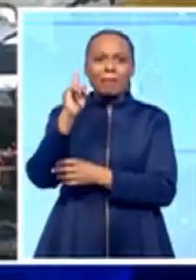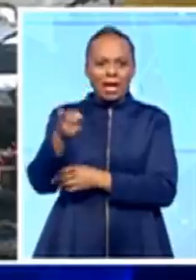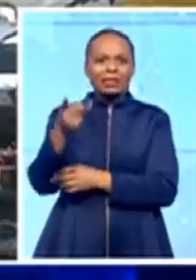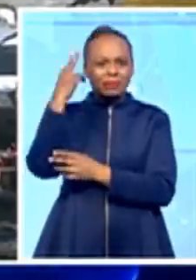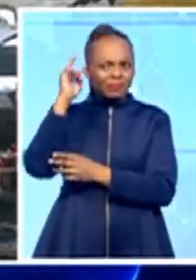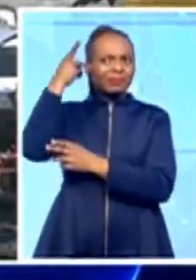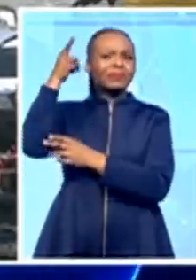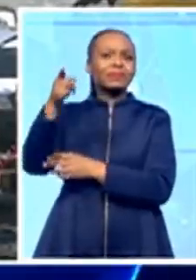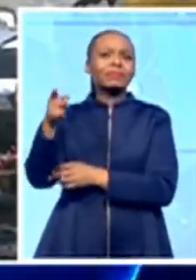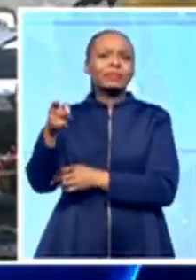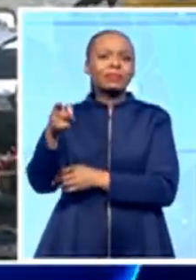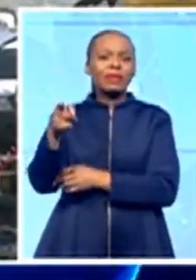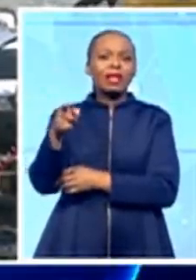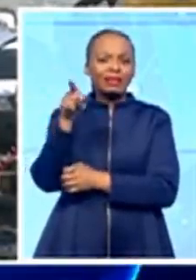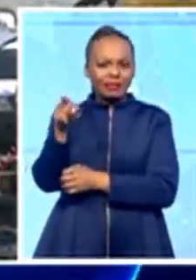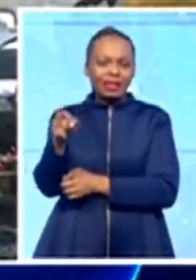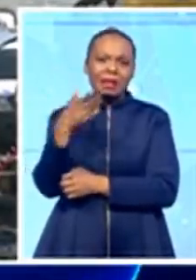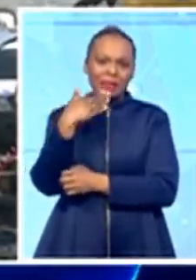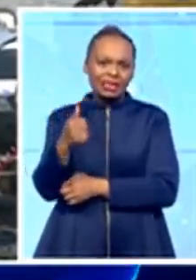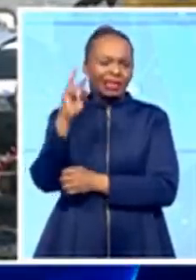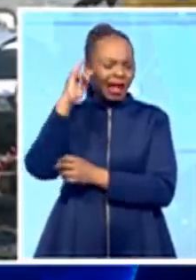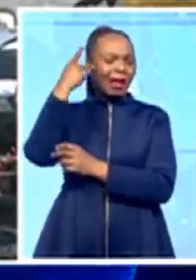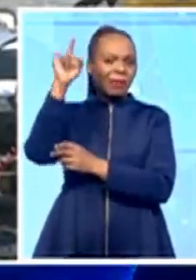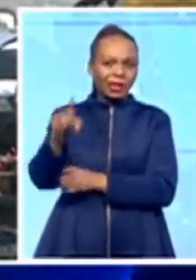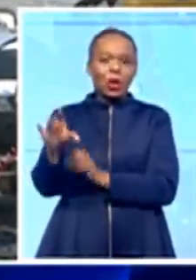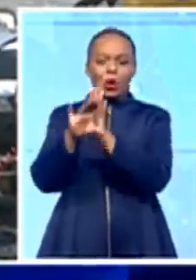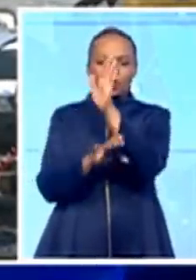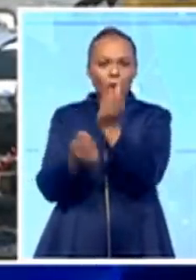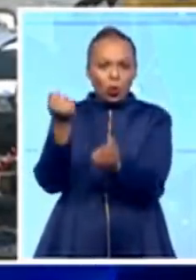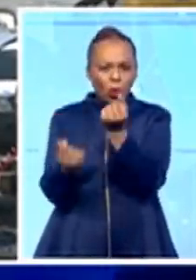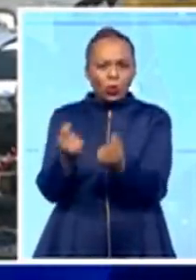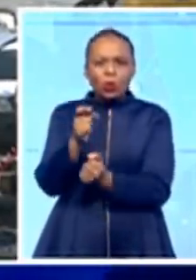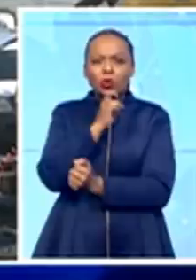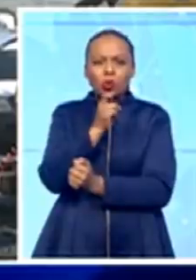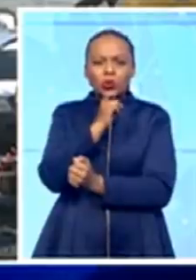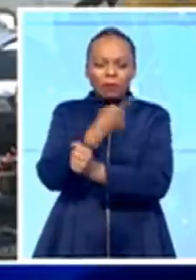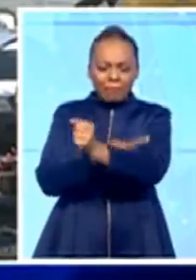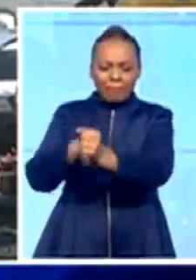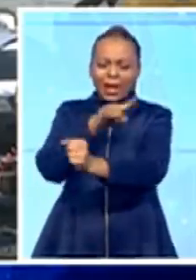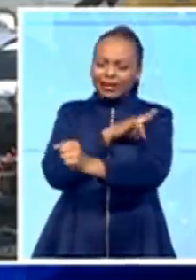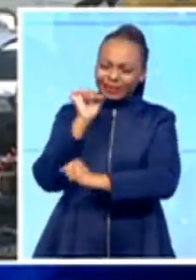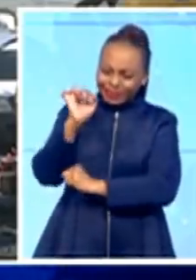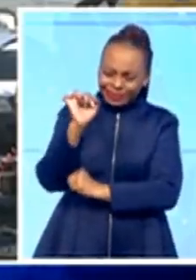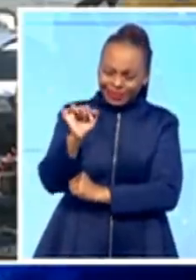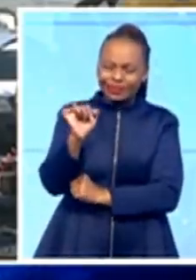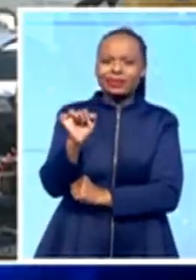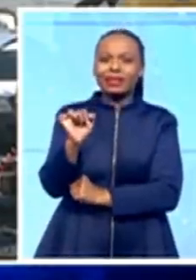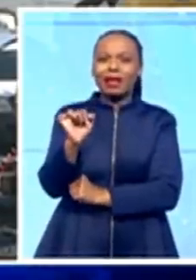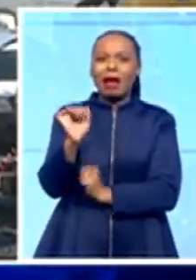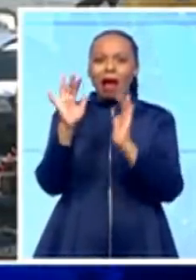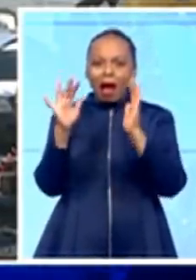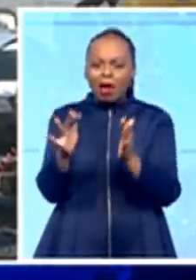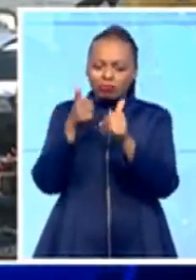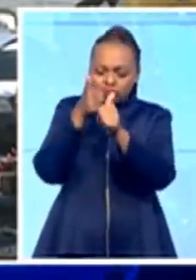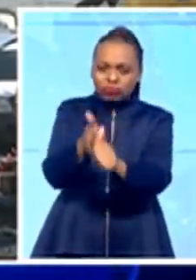the Constitutional Court to use Monday as a day of reflection and take the opportunity to take the